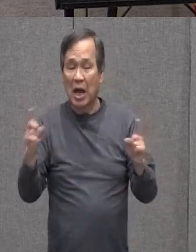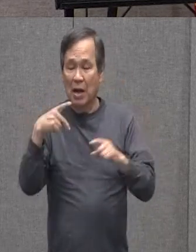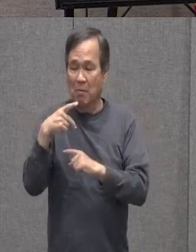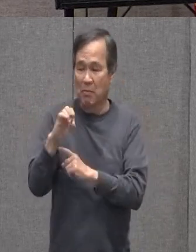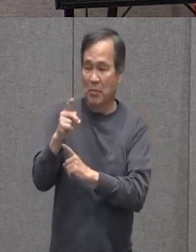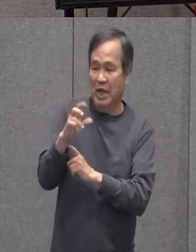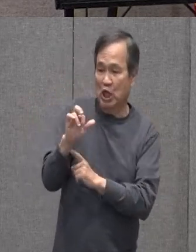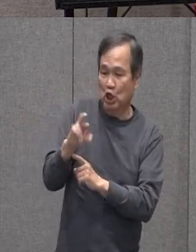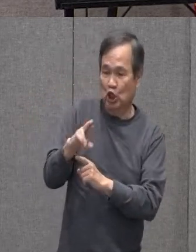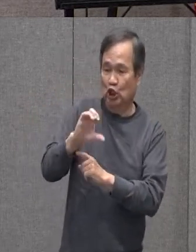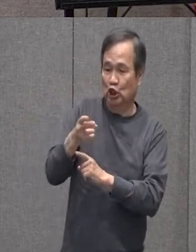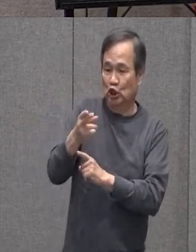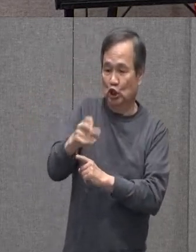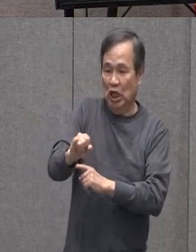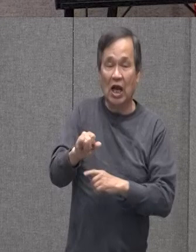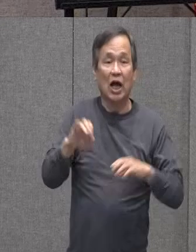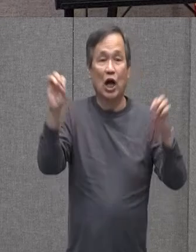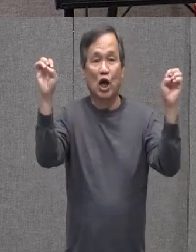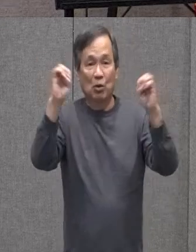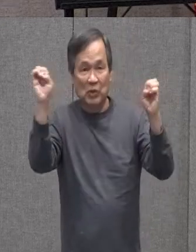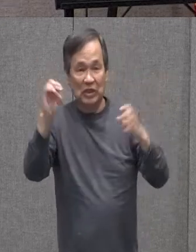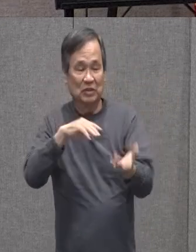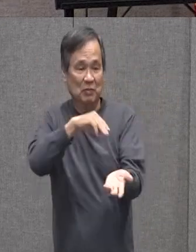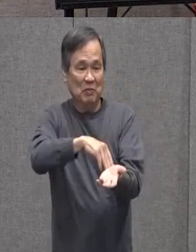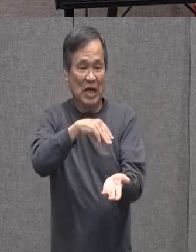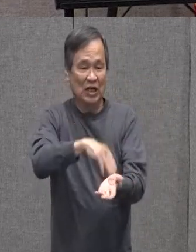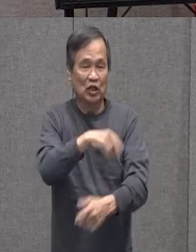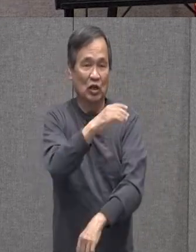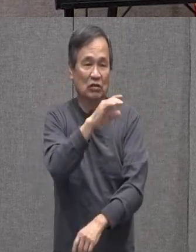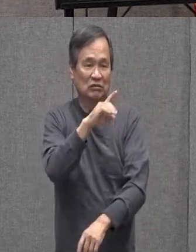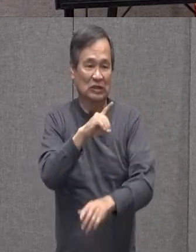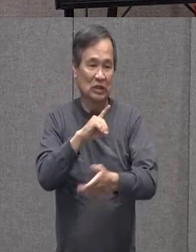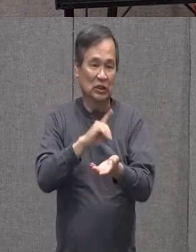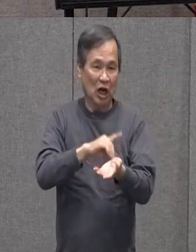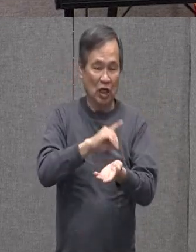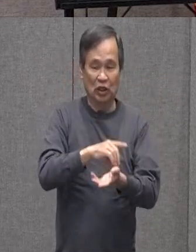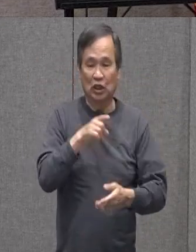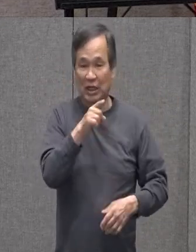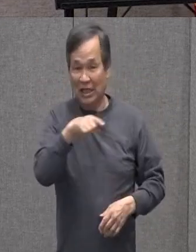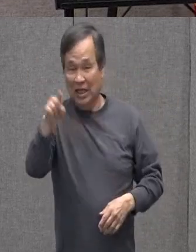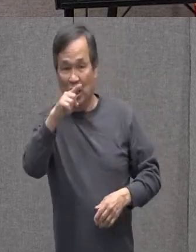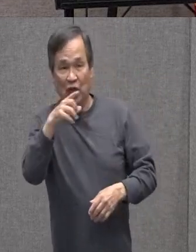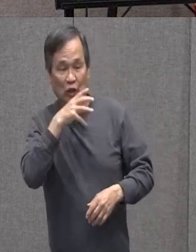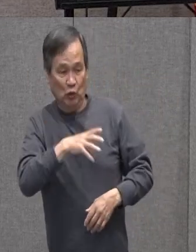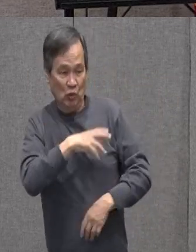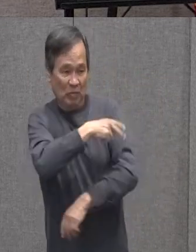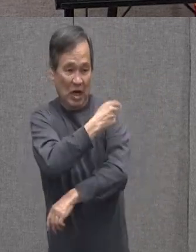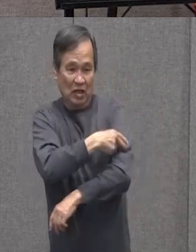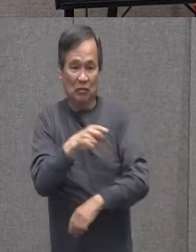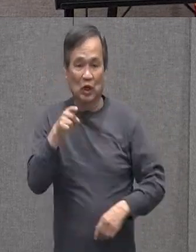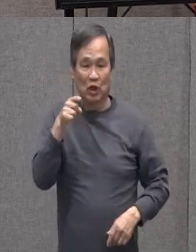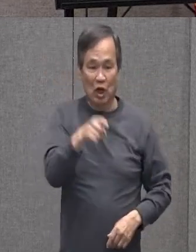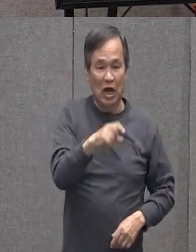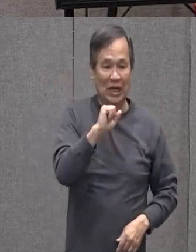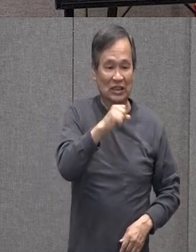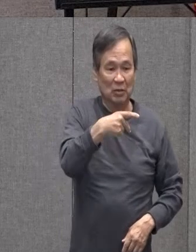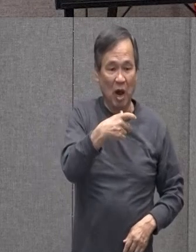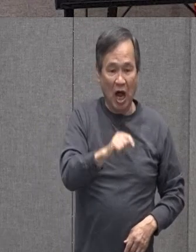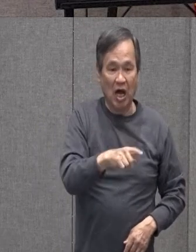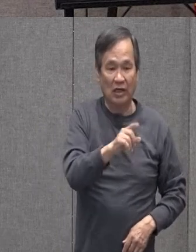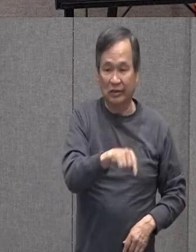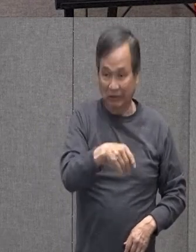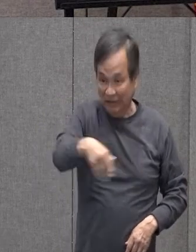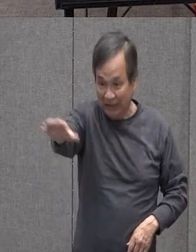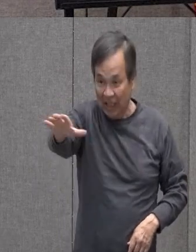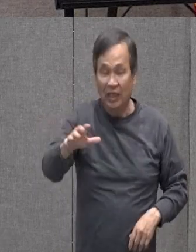Chai, an emergency medical physician at Brigham and Women's, the hope is that using Spot could limit